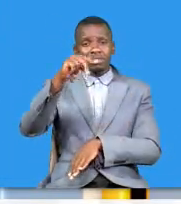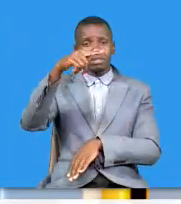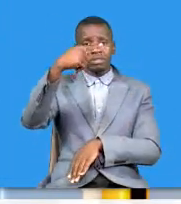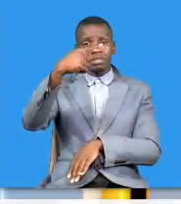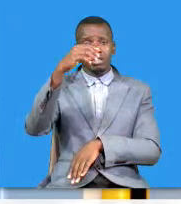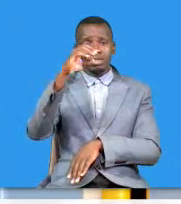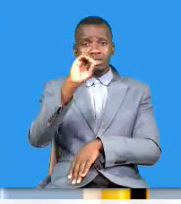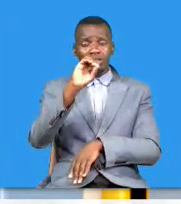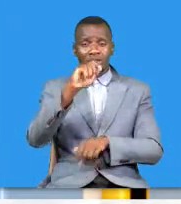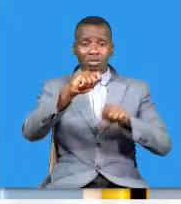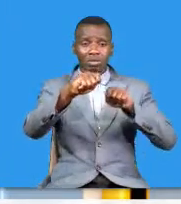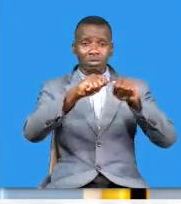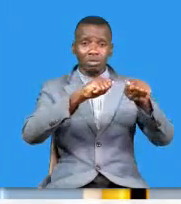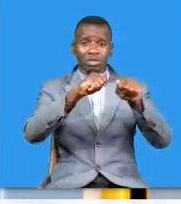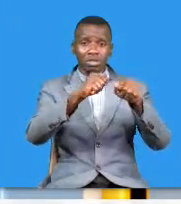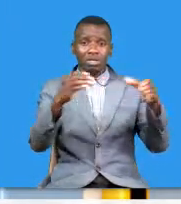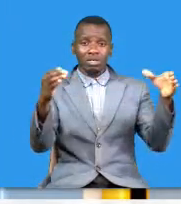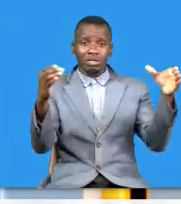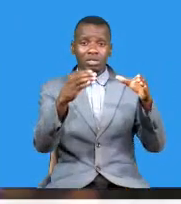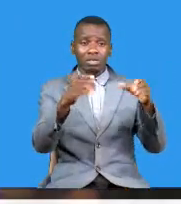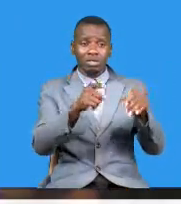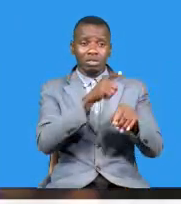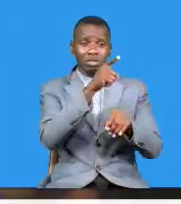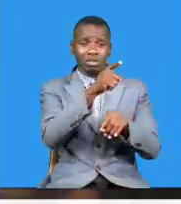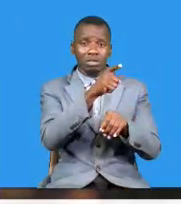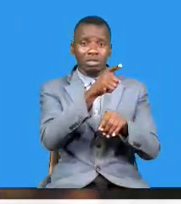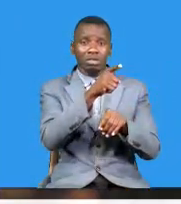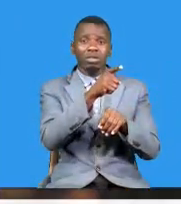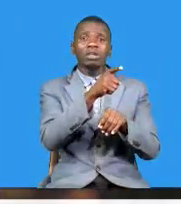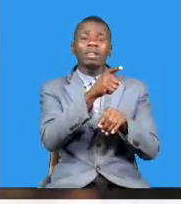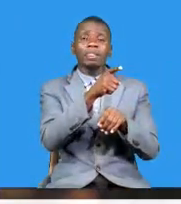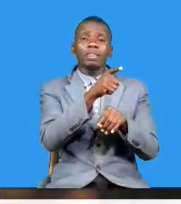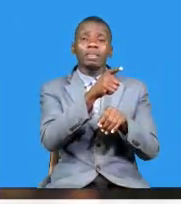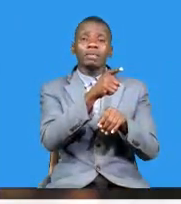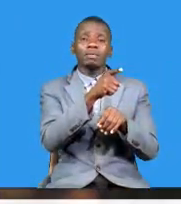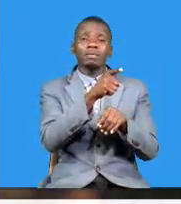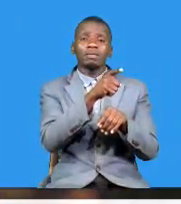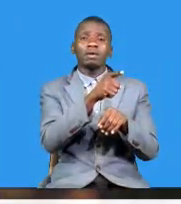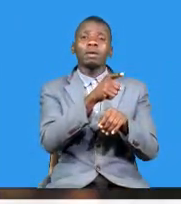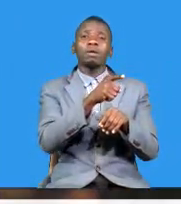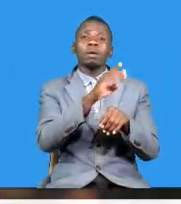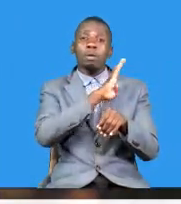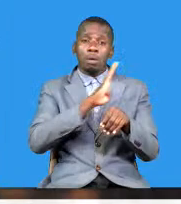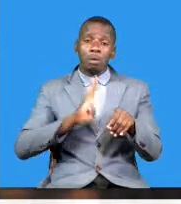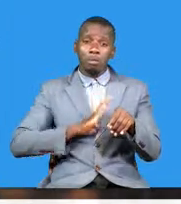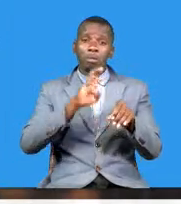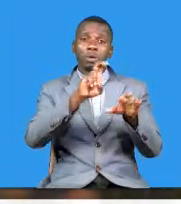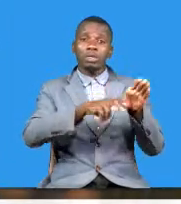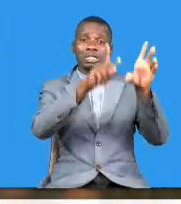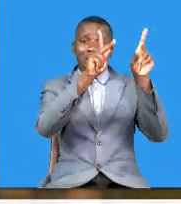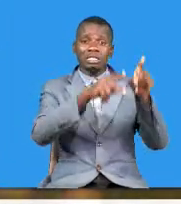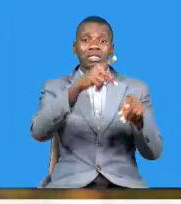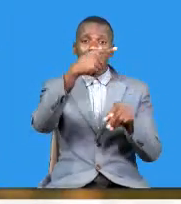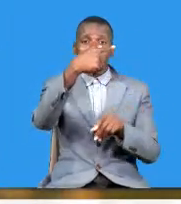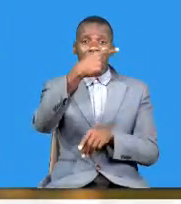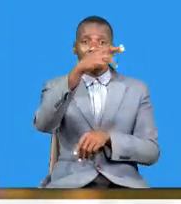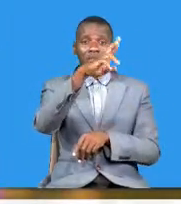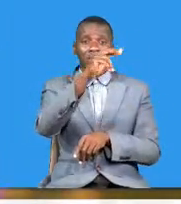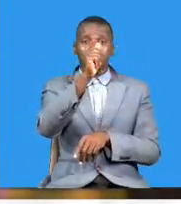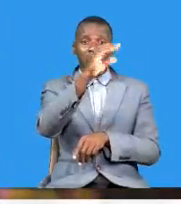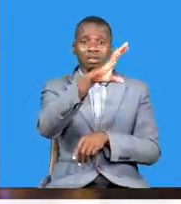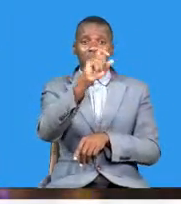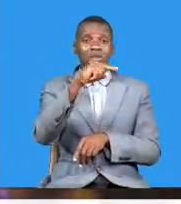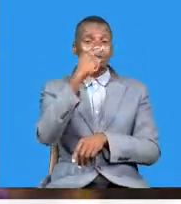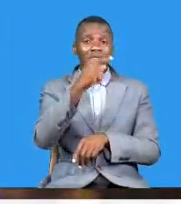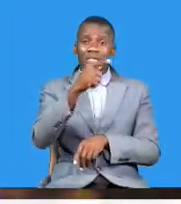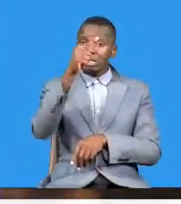Organization Coordinating Council, NGOCC Board Chairperson Grace Sinkamba says GBV does not only